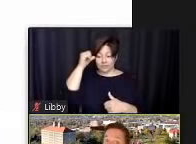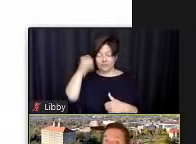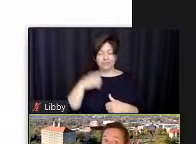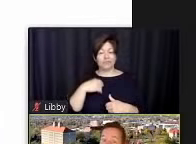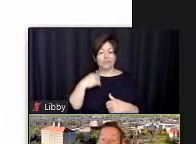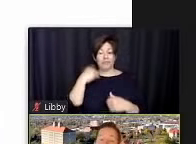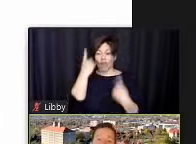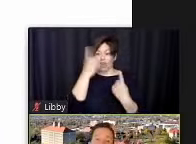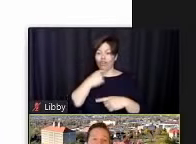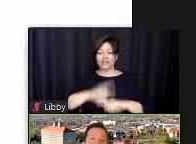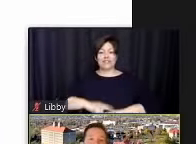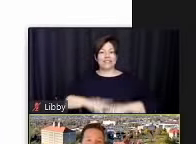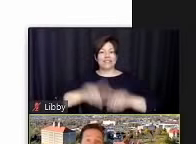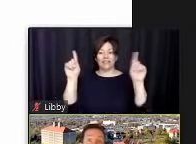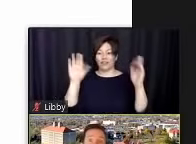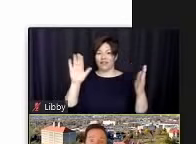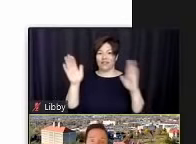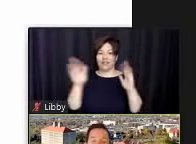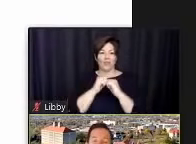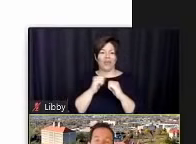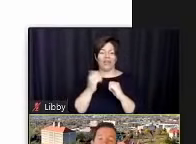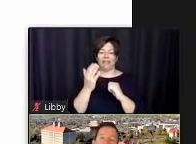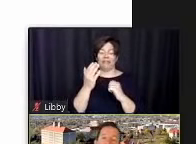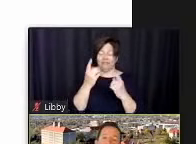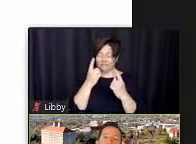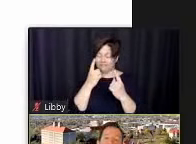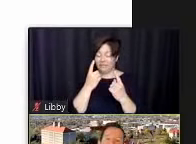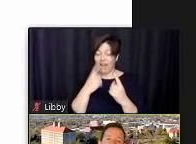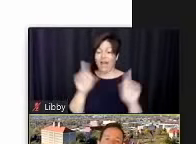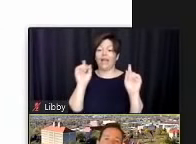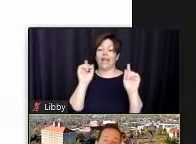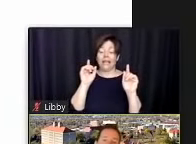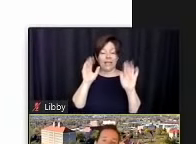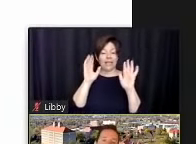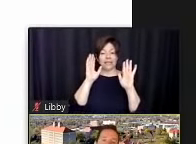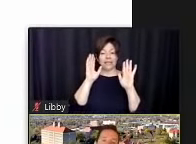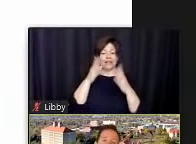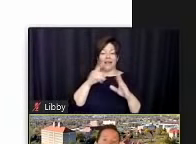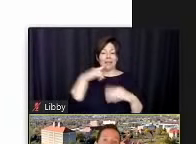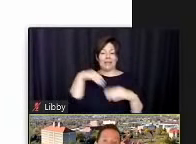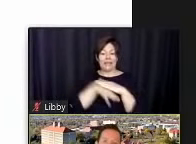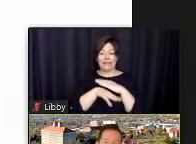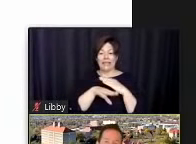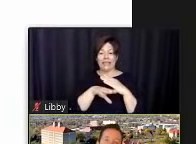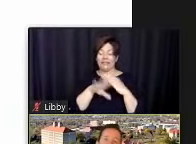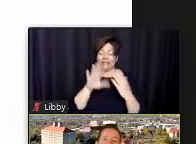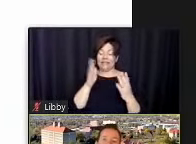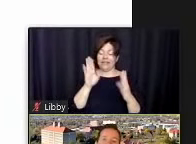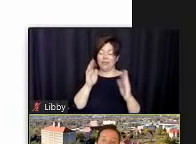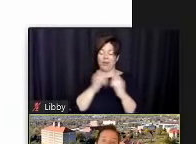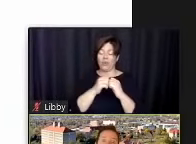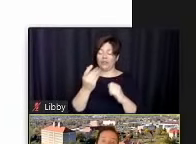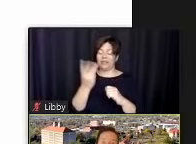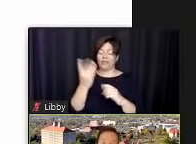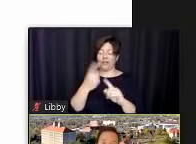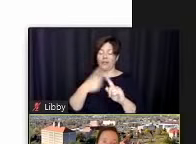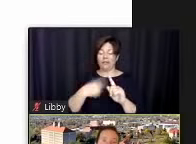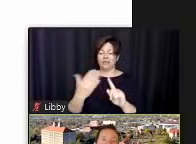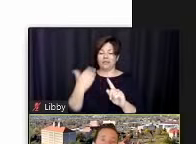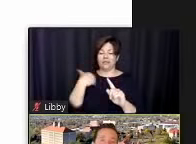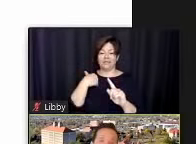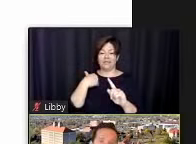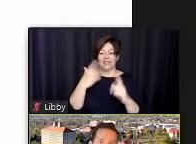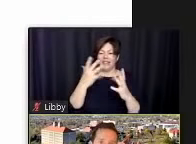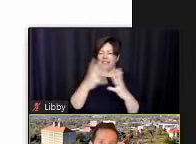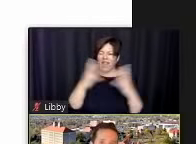very different than it looked. They finally let me in. Looks very different than what it looked like several months ago. Very open. I didn't know it